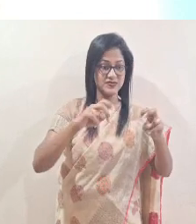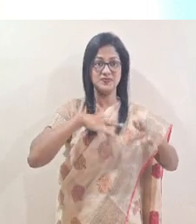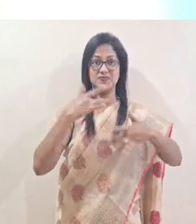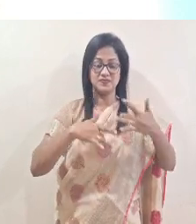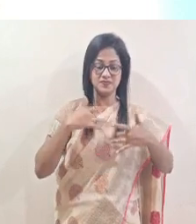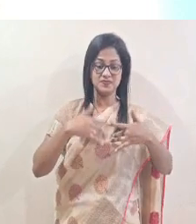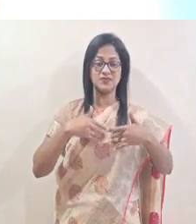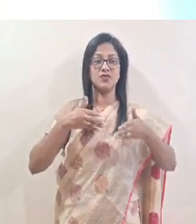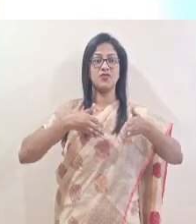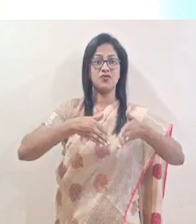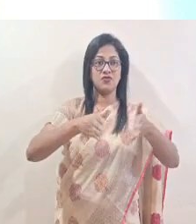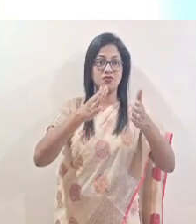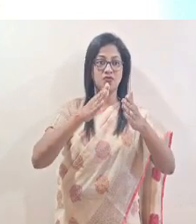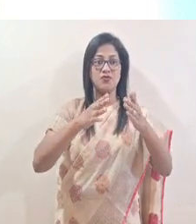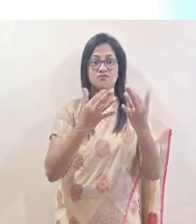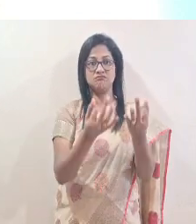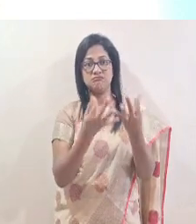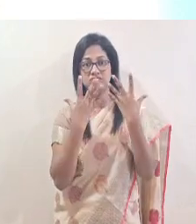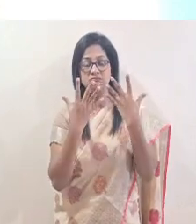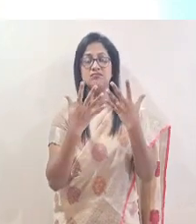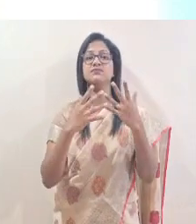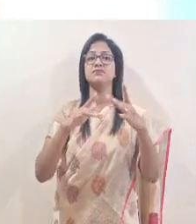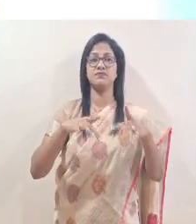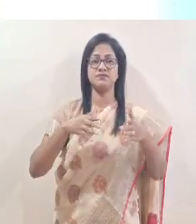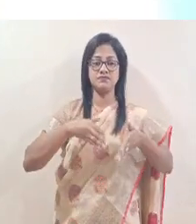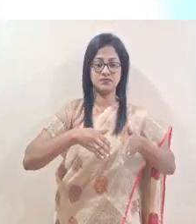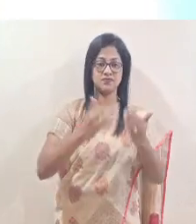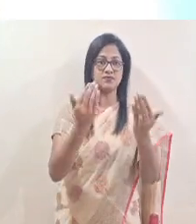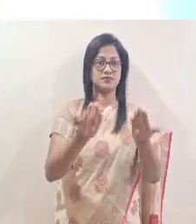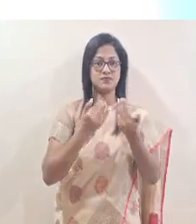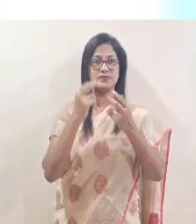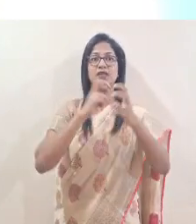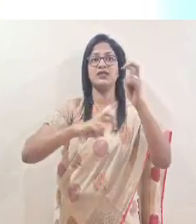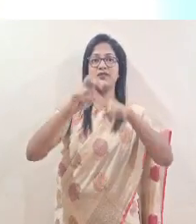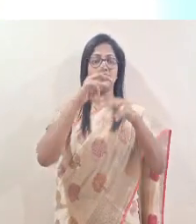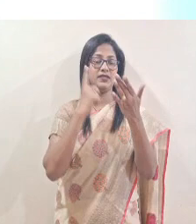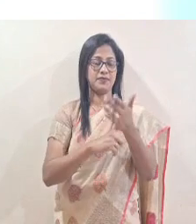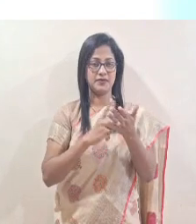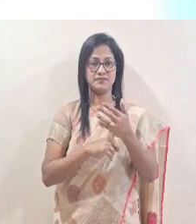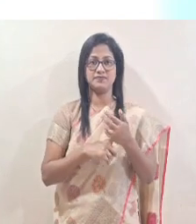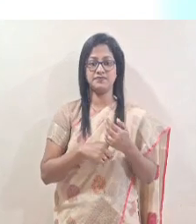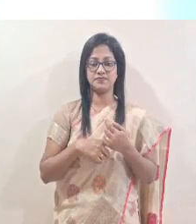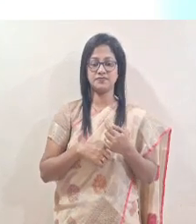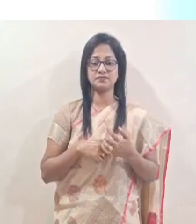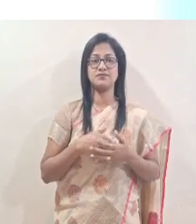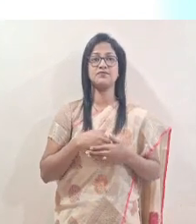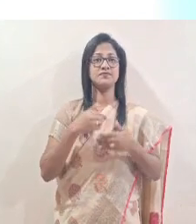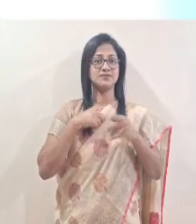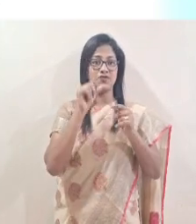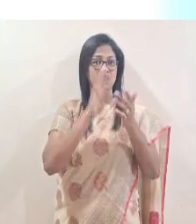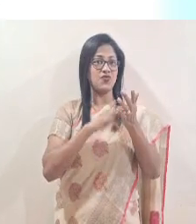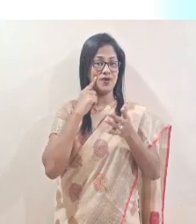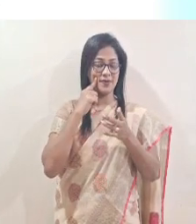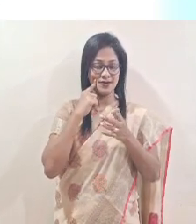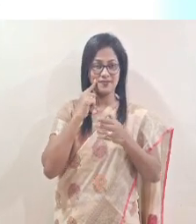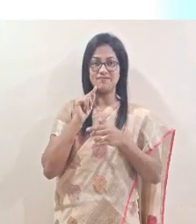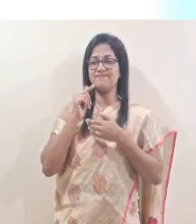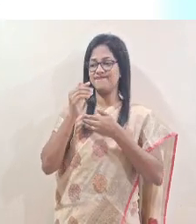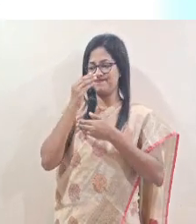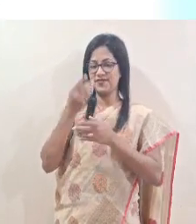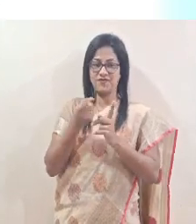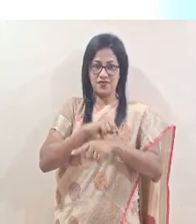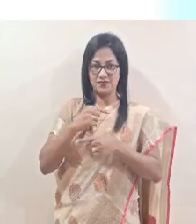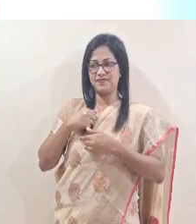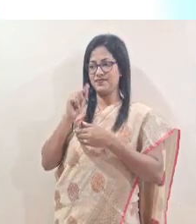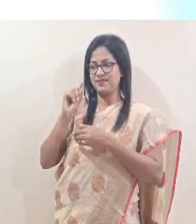network resilience, road safety, and travel demand. On behalf of UMI, I request Professor Bhavatrathan to come on the stage